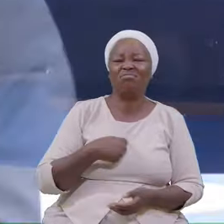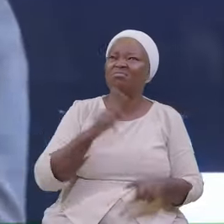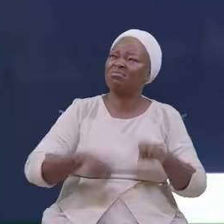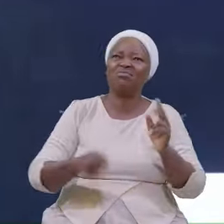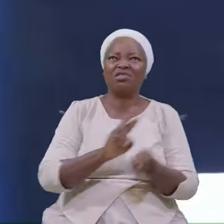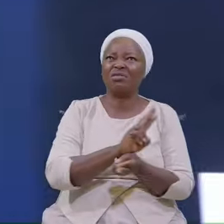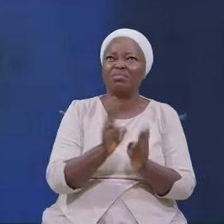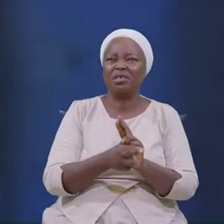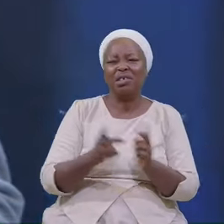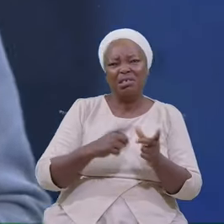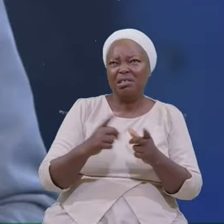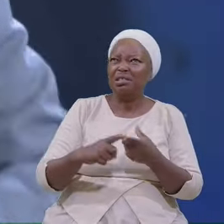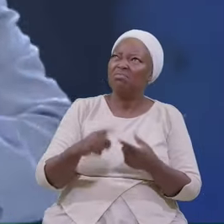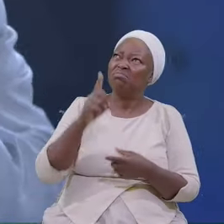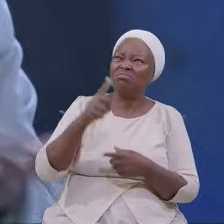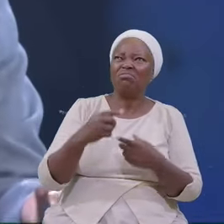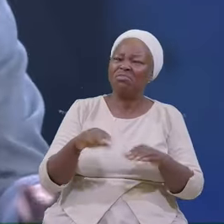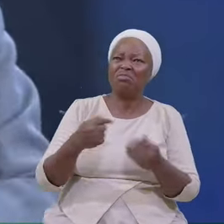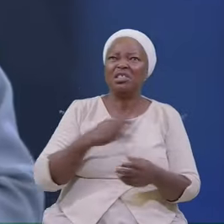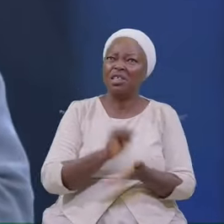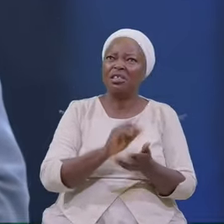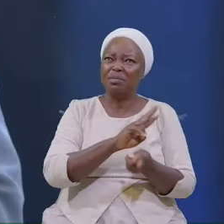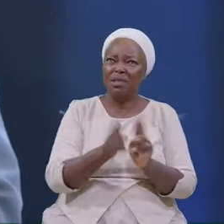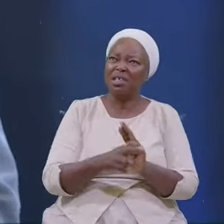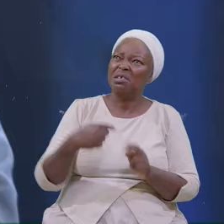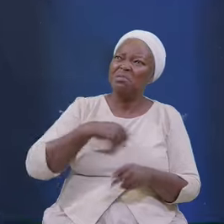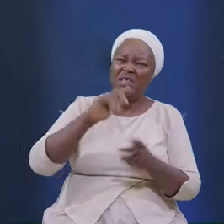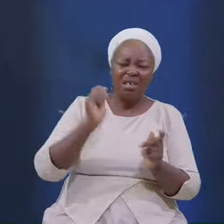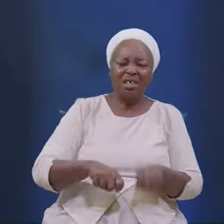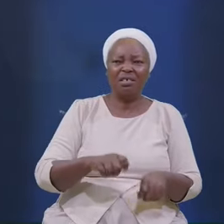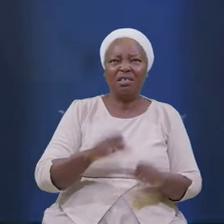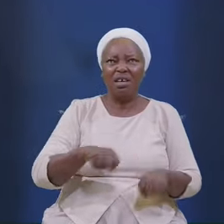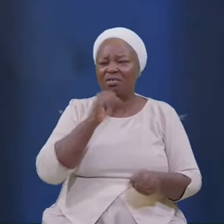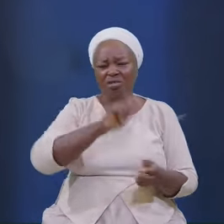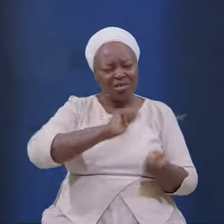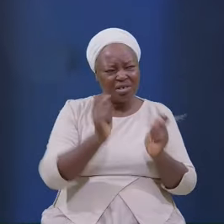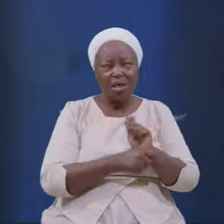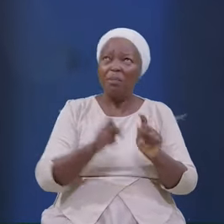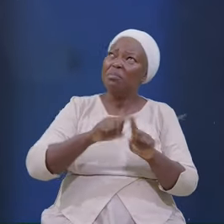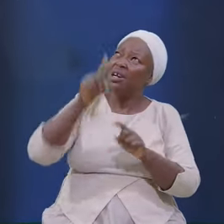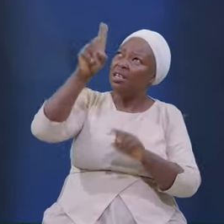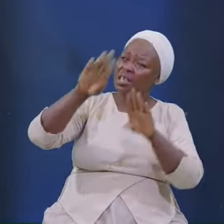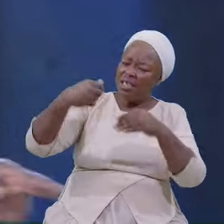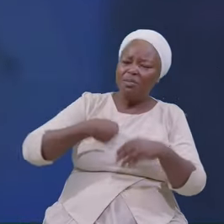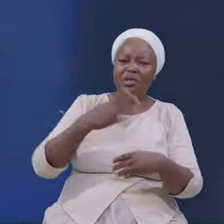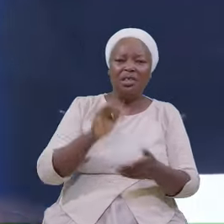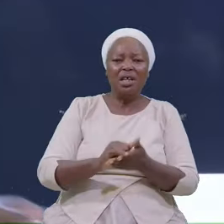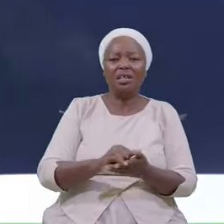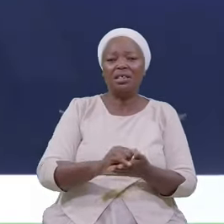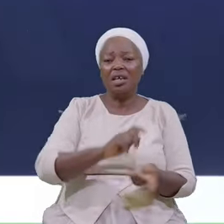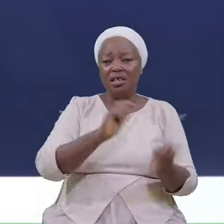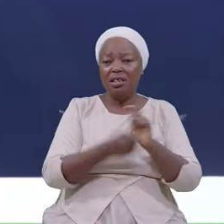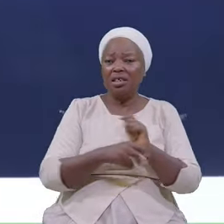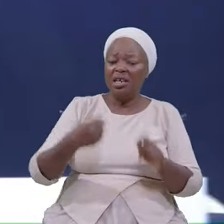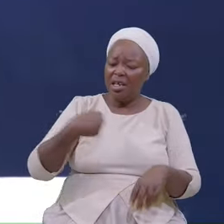then he gives me repentance. Et puis il me donne la repentance. I cannot change. Je ne peux pas me changer. He gives me the change. Et là, il effectue le changement. I cannot